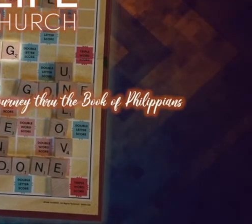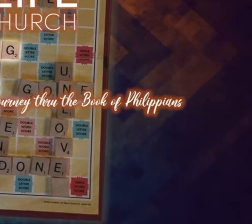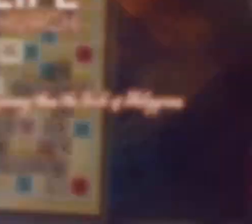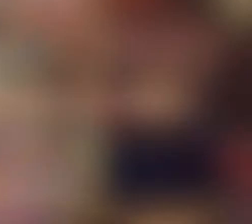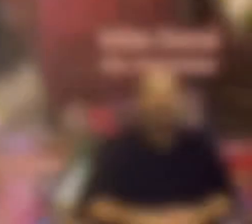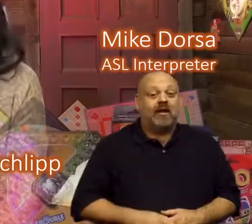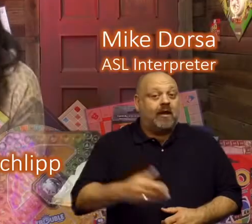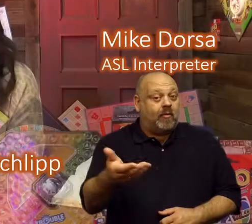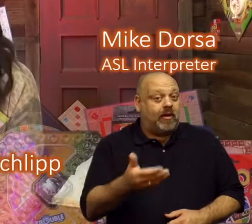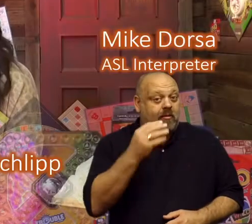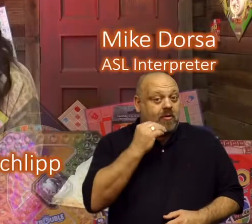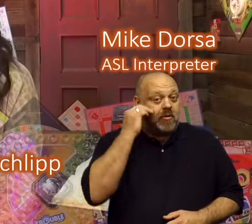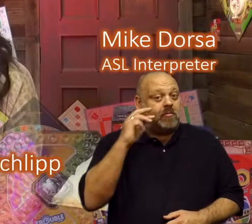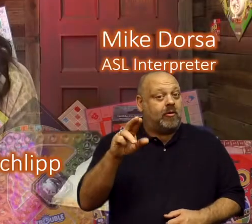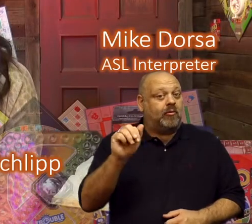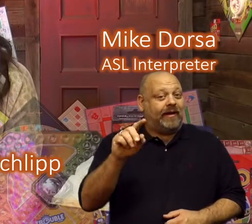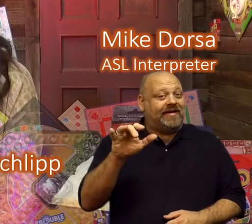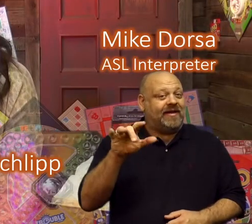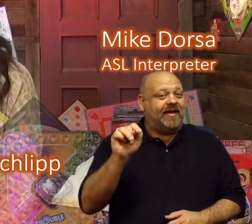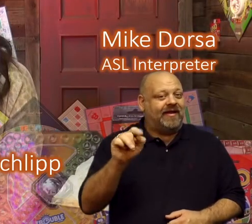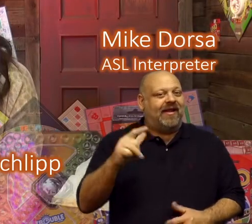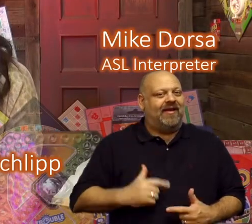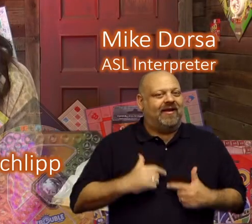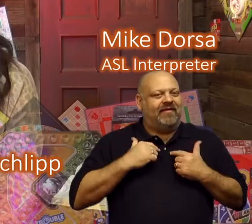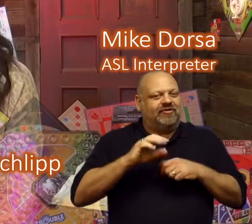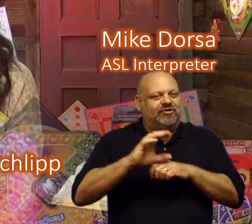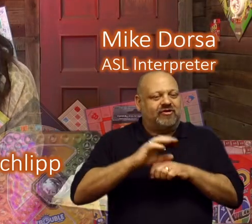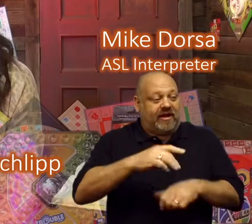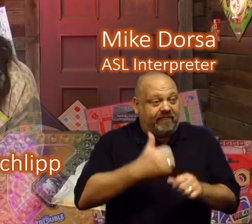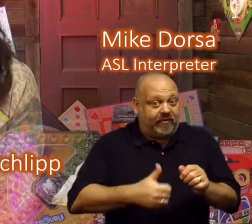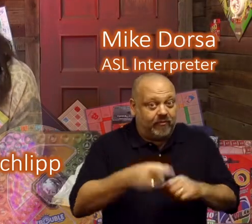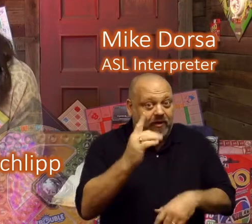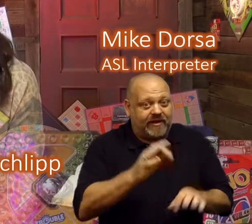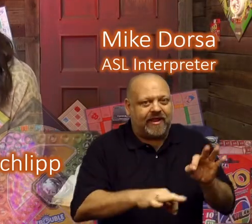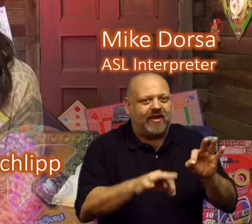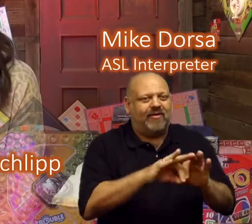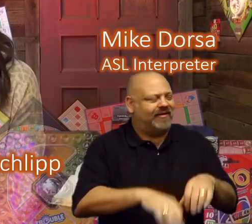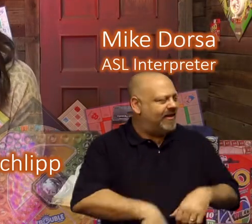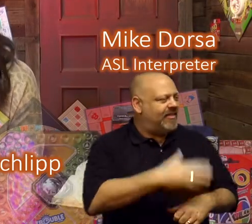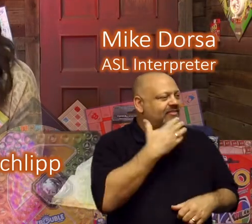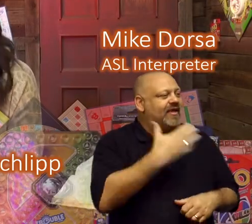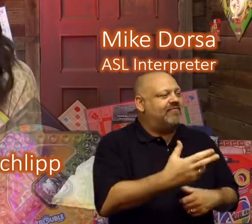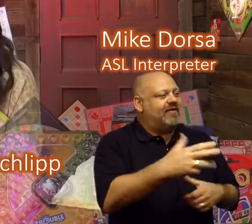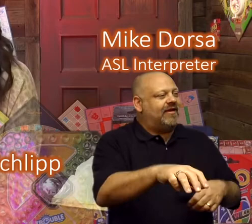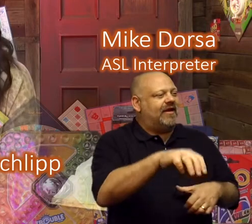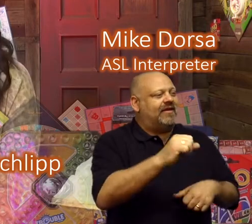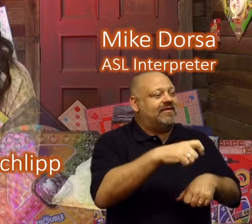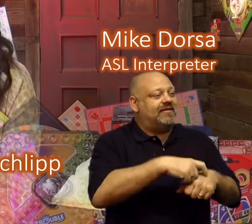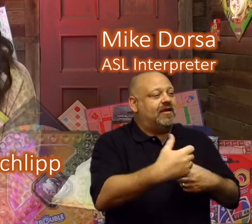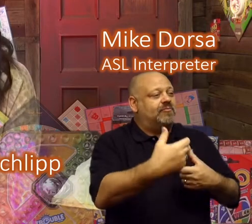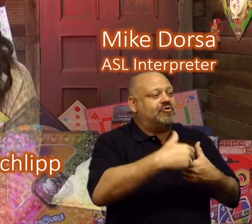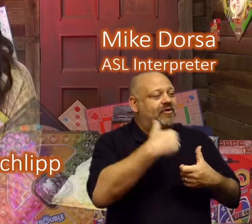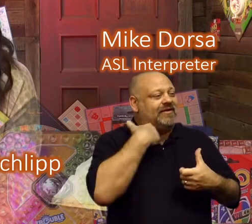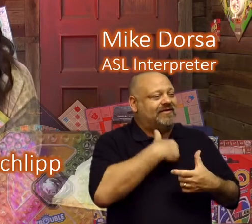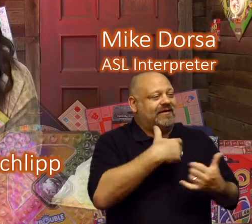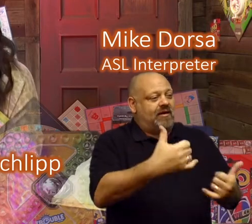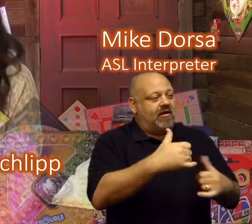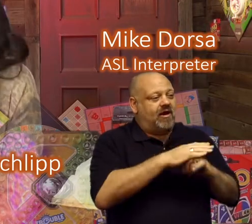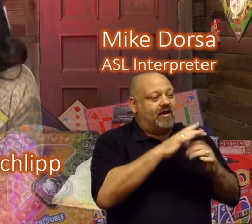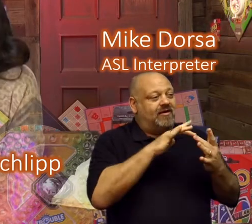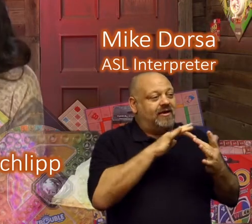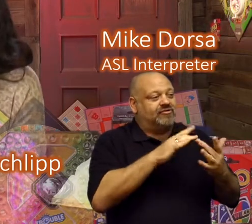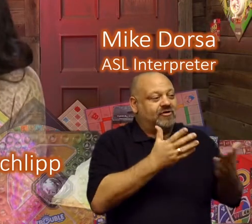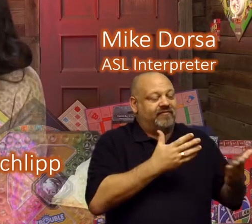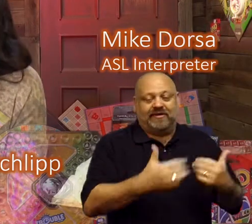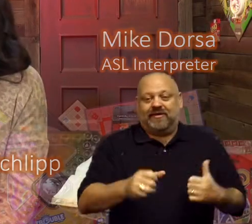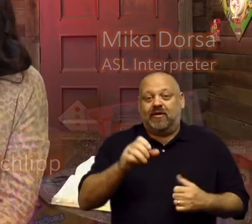soul. Welcome home to Radiant Life Church, where everyone counts. Thanks for taking the time to join us today for our online service. Okay,